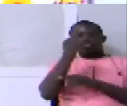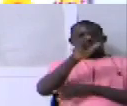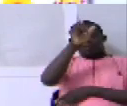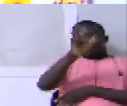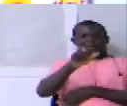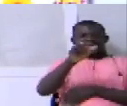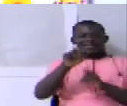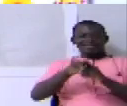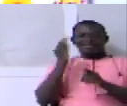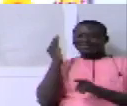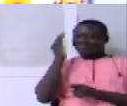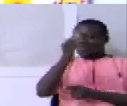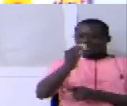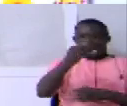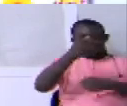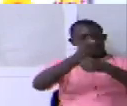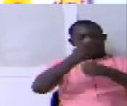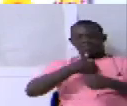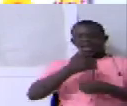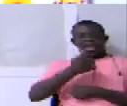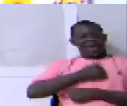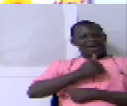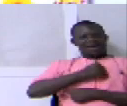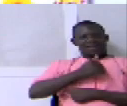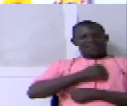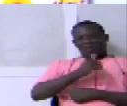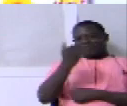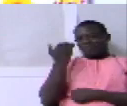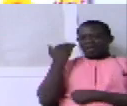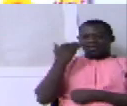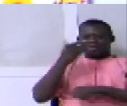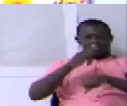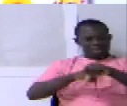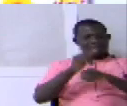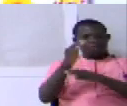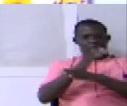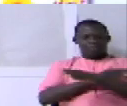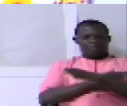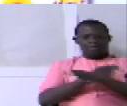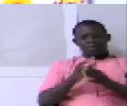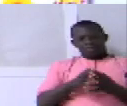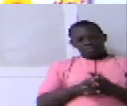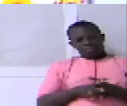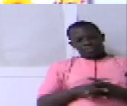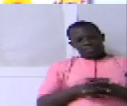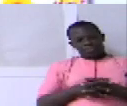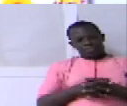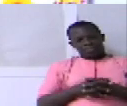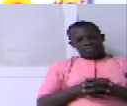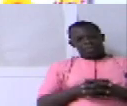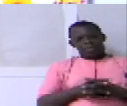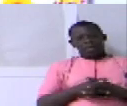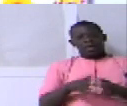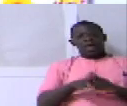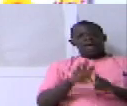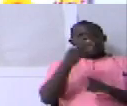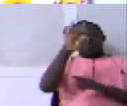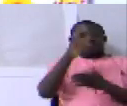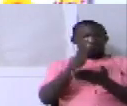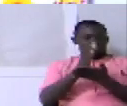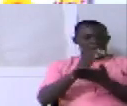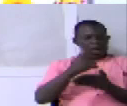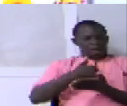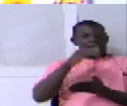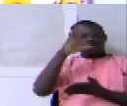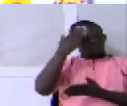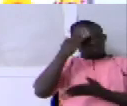directly threatening me at that moment. kato nyimmo bente fango kumole silandi kan wotembo But hadn't been I knows the